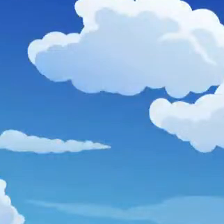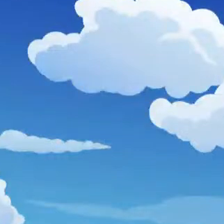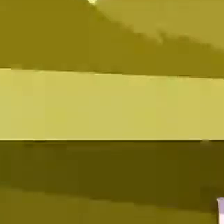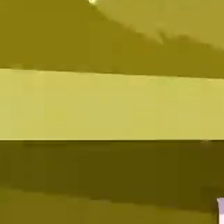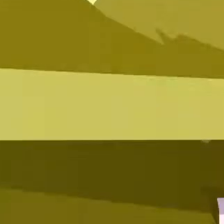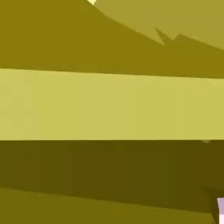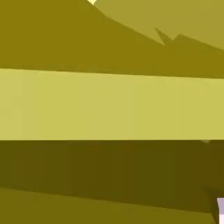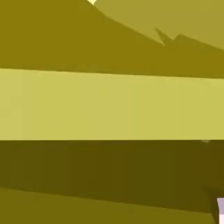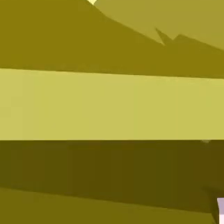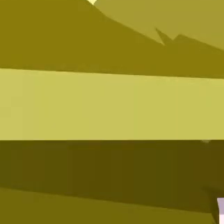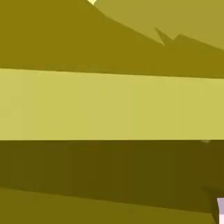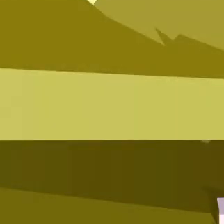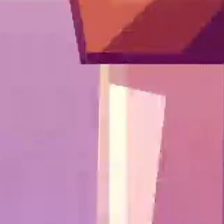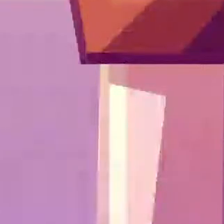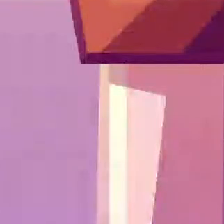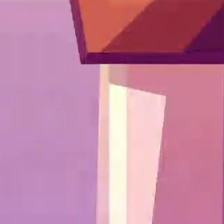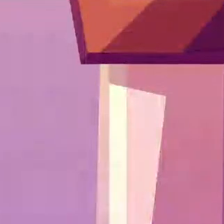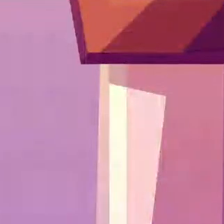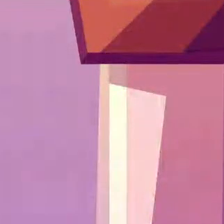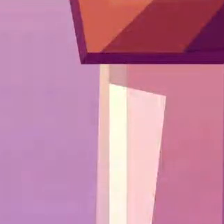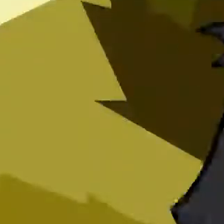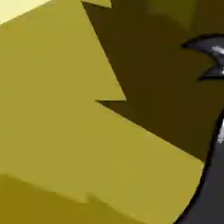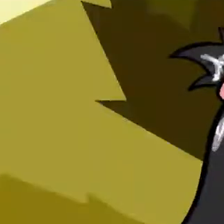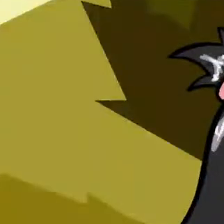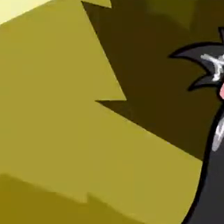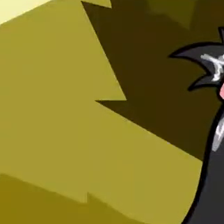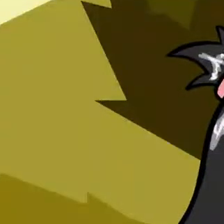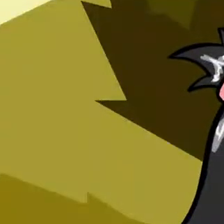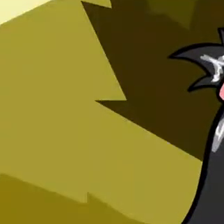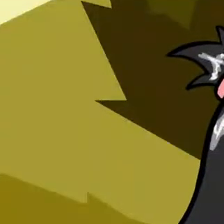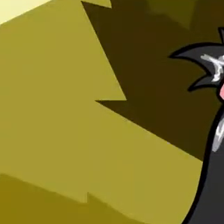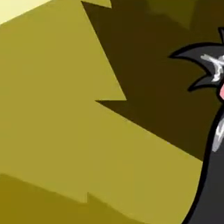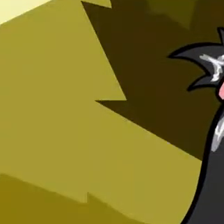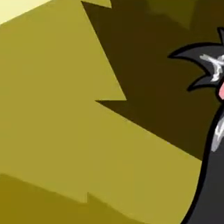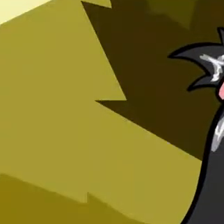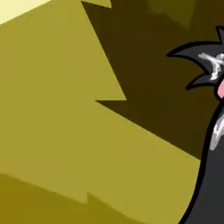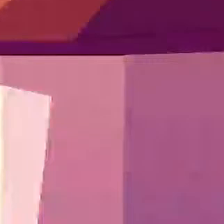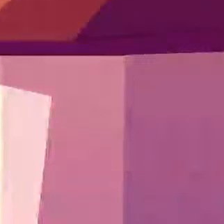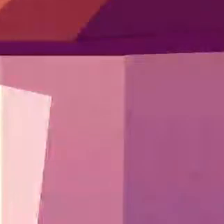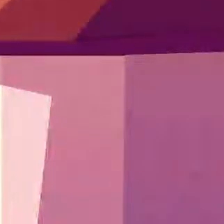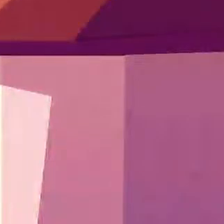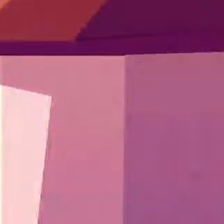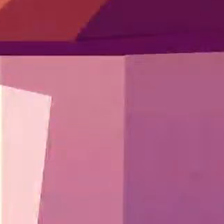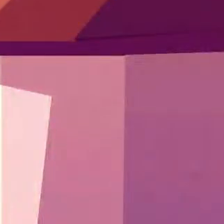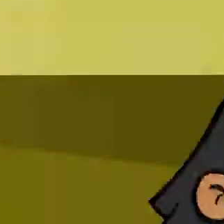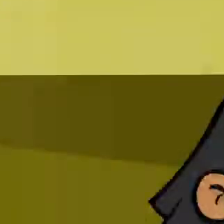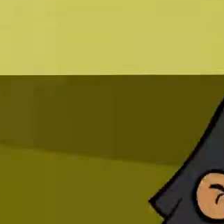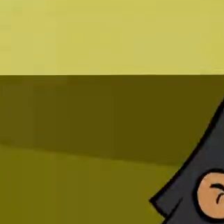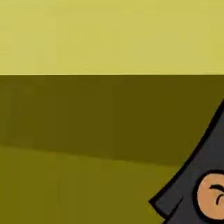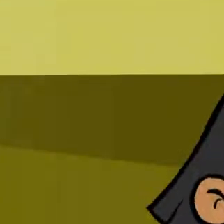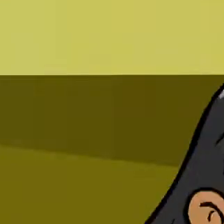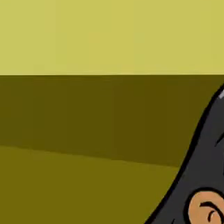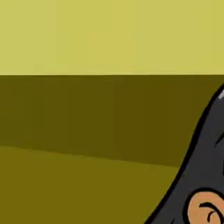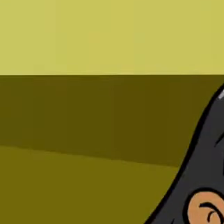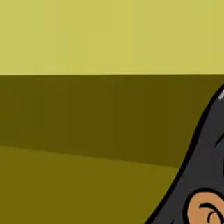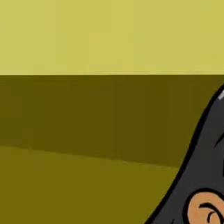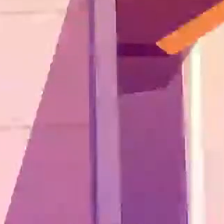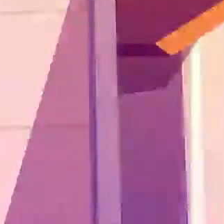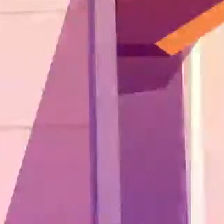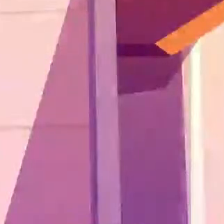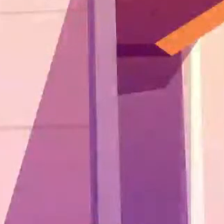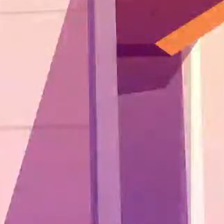Hi, Carly. Oh, hey, Uncle Kevin. What are you doing? Building a fort to protect myself. From what?